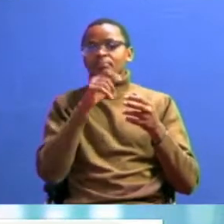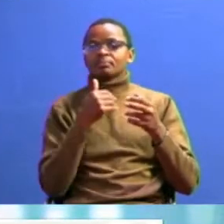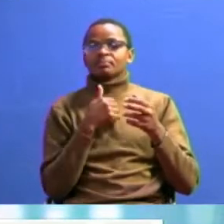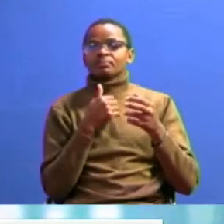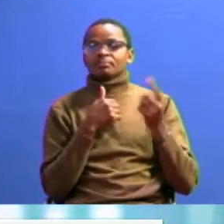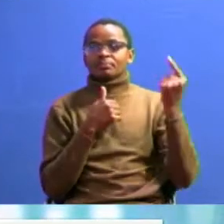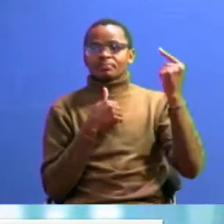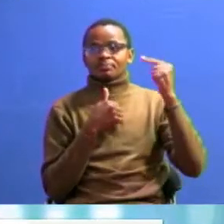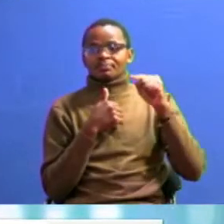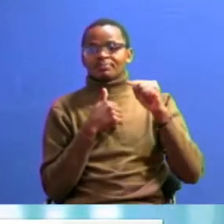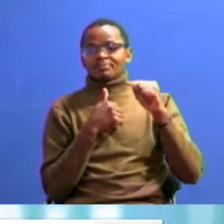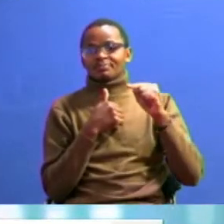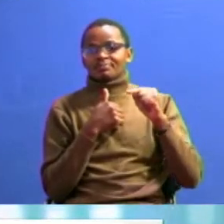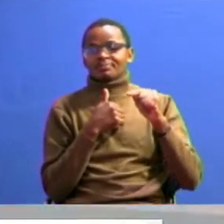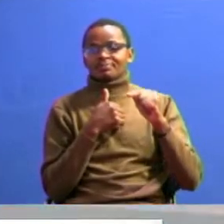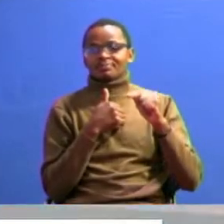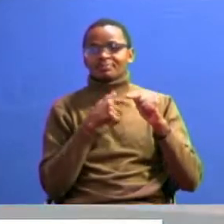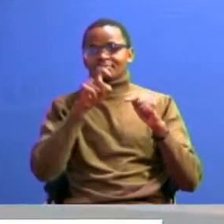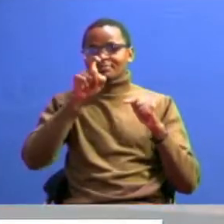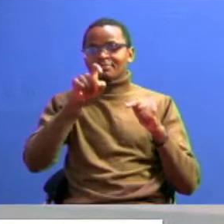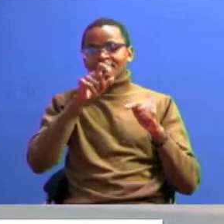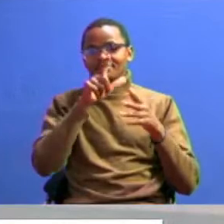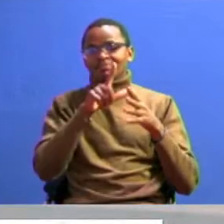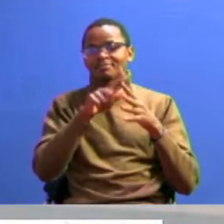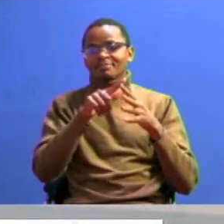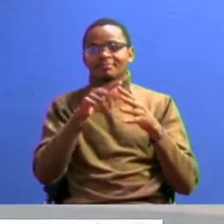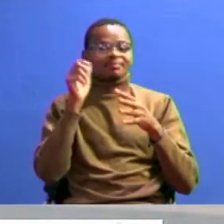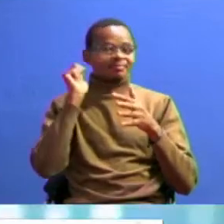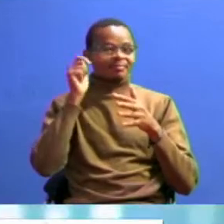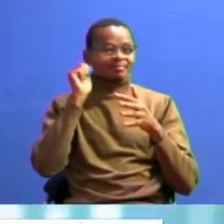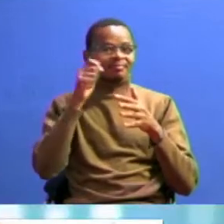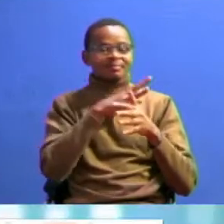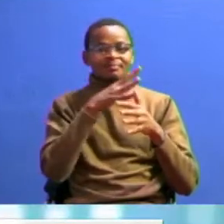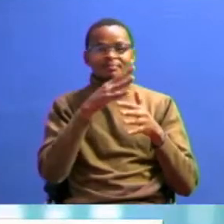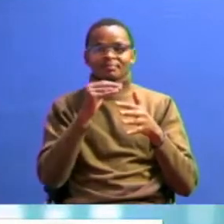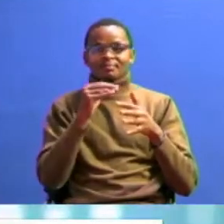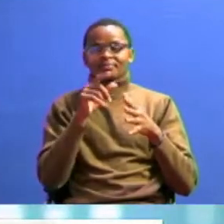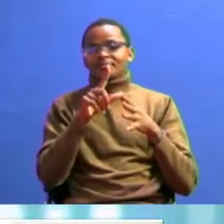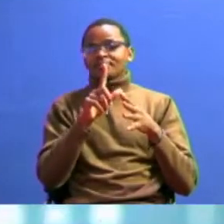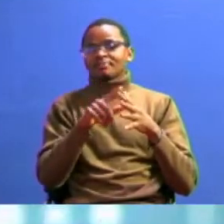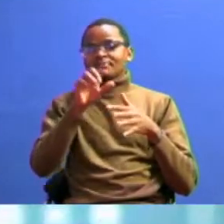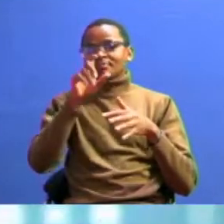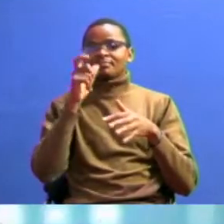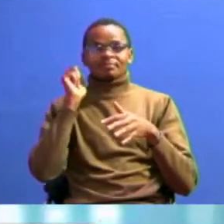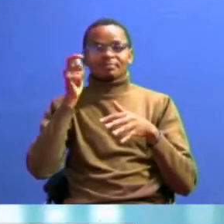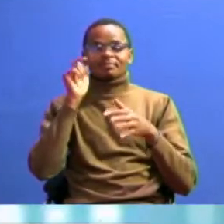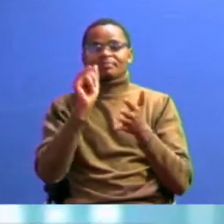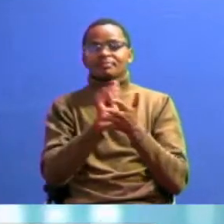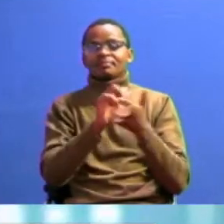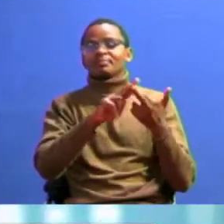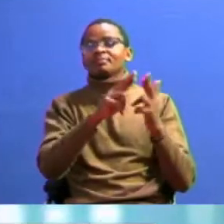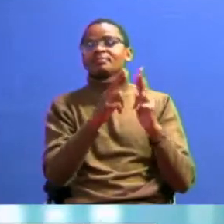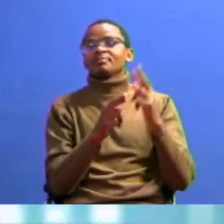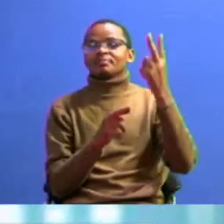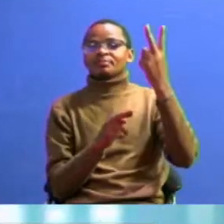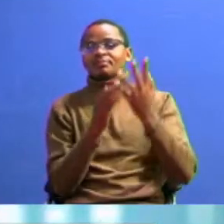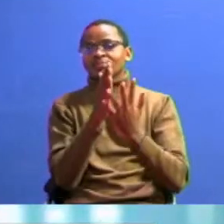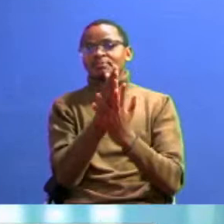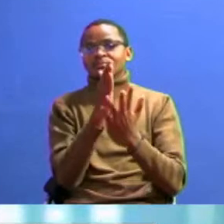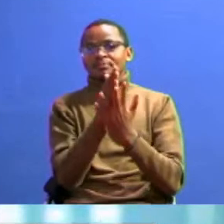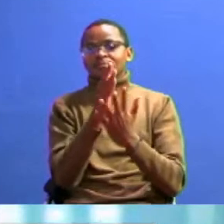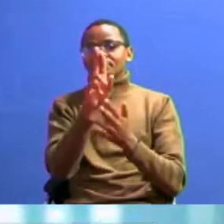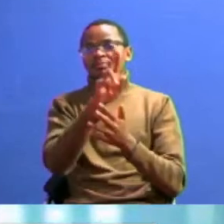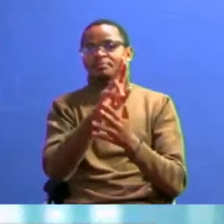came first, the chicken or the egg. So the egg could lead to the chicken could lead to the egg. So that's the relationship between substance